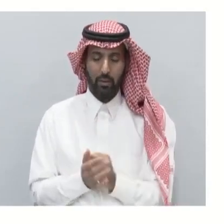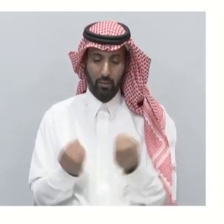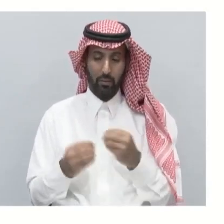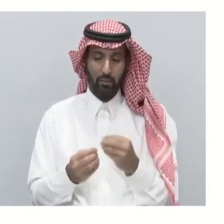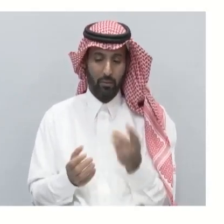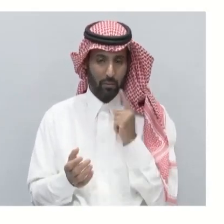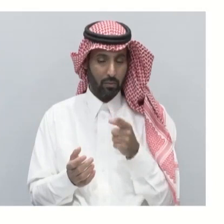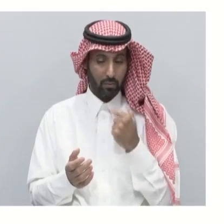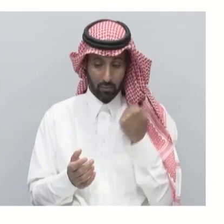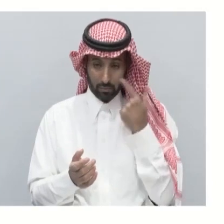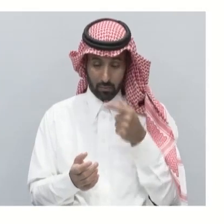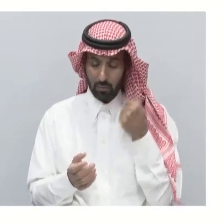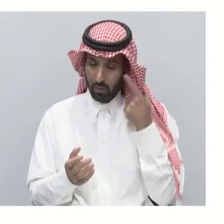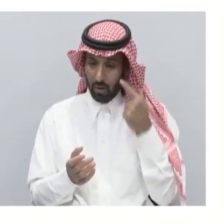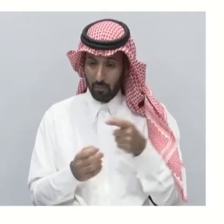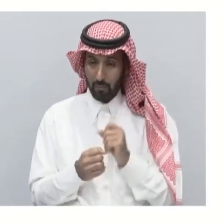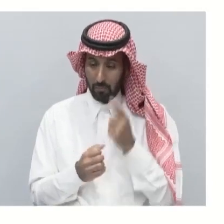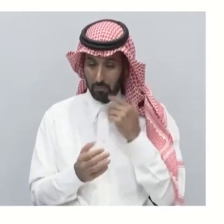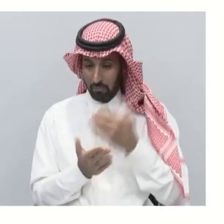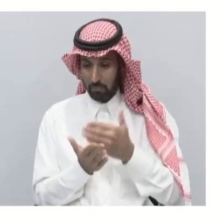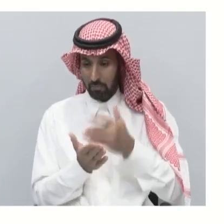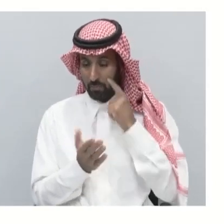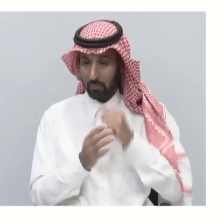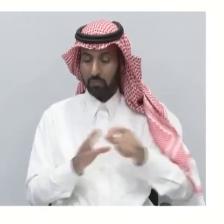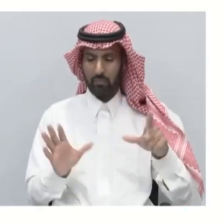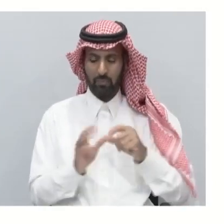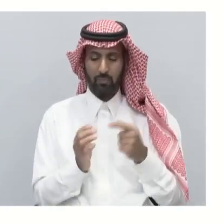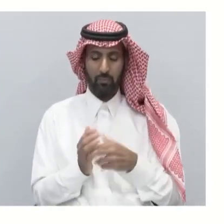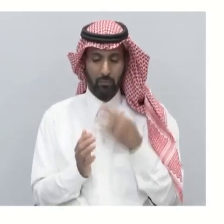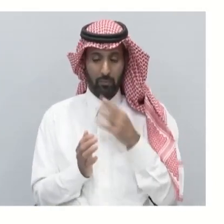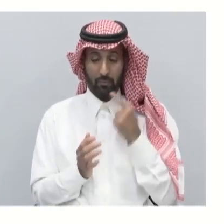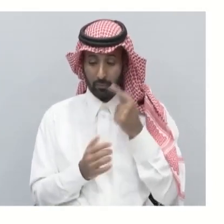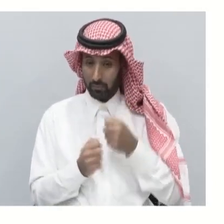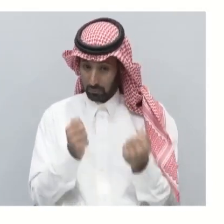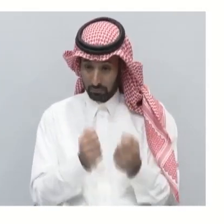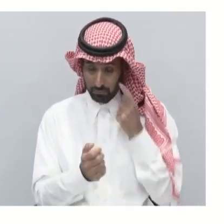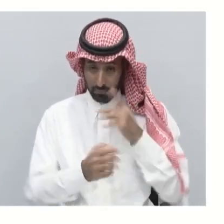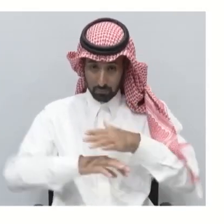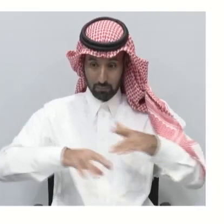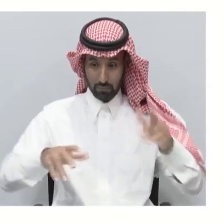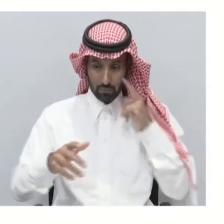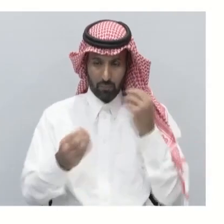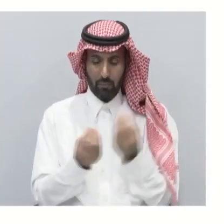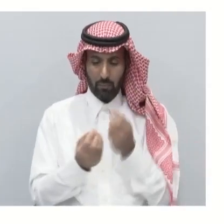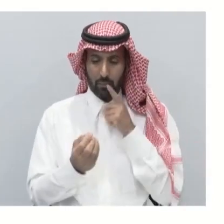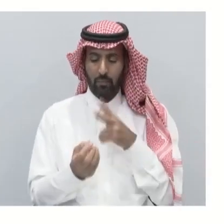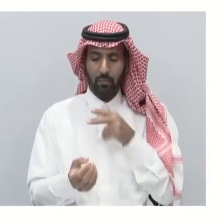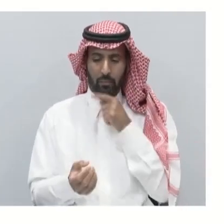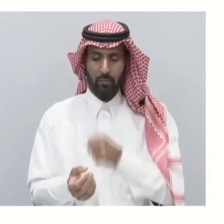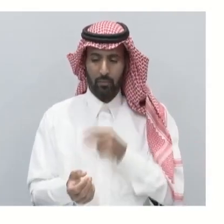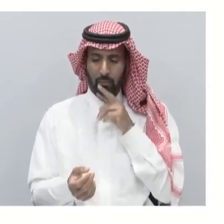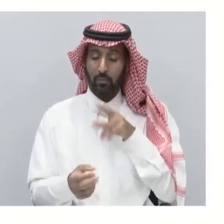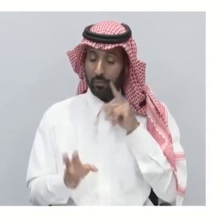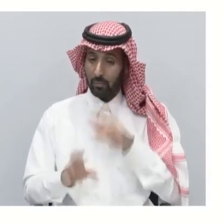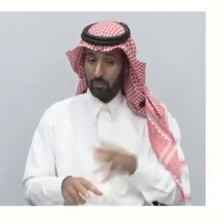etc. But we have some great plans for the weekend. We'll drive to the desert with my cousins and